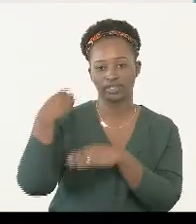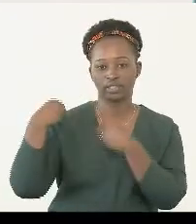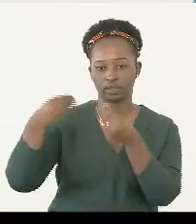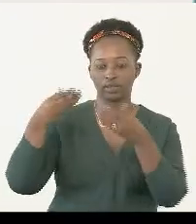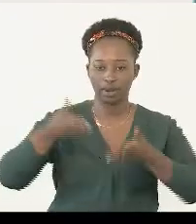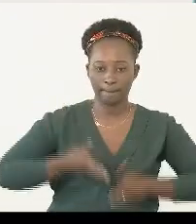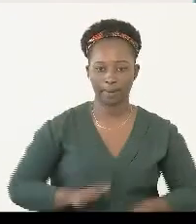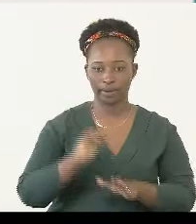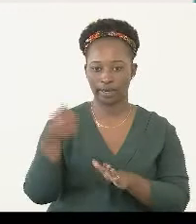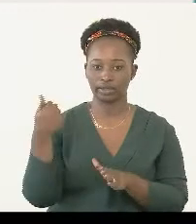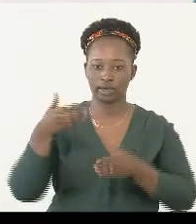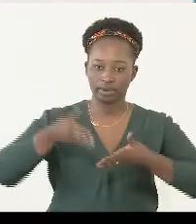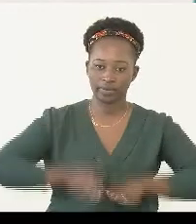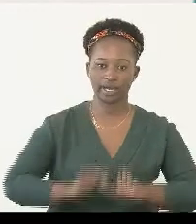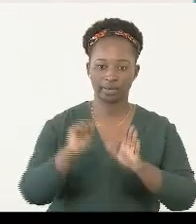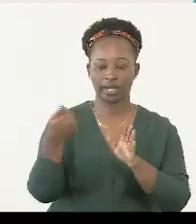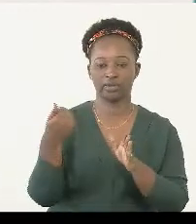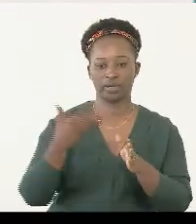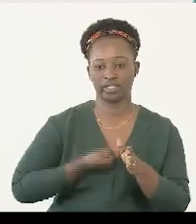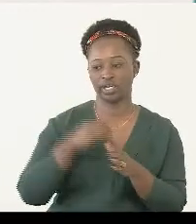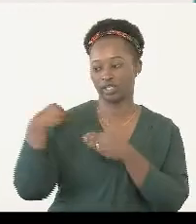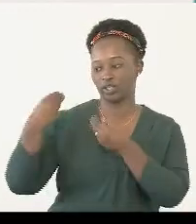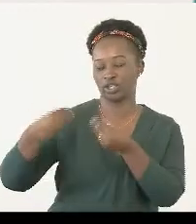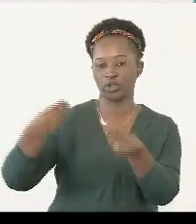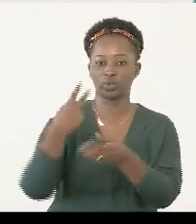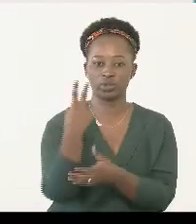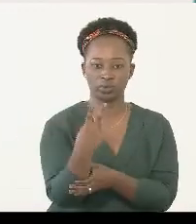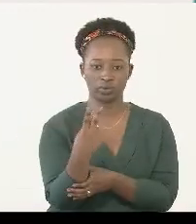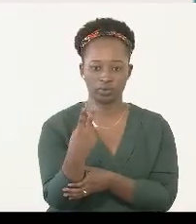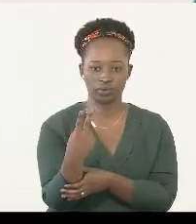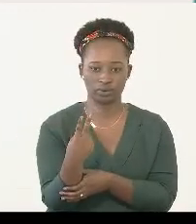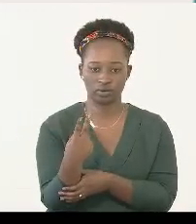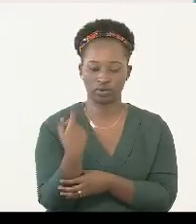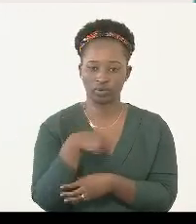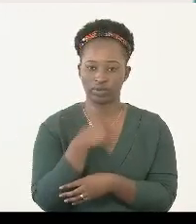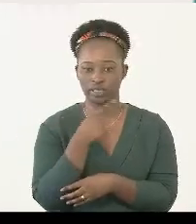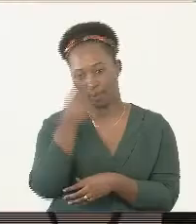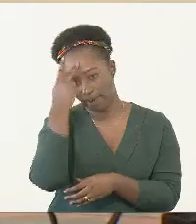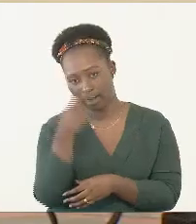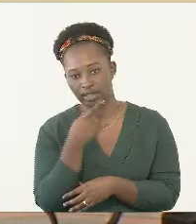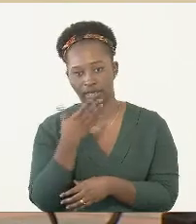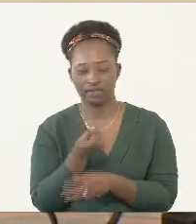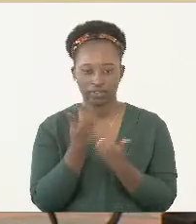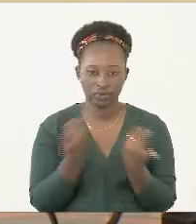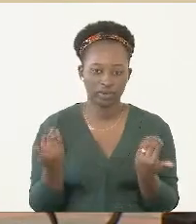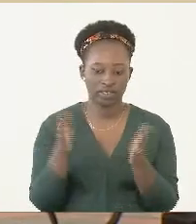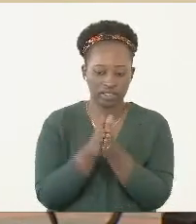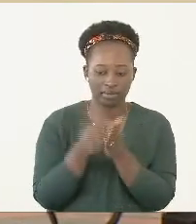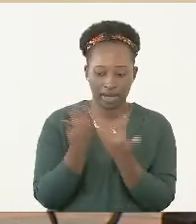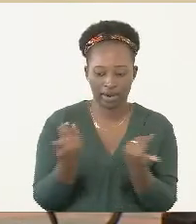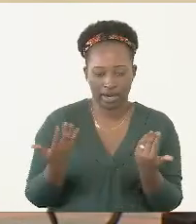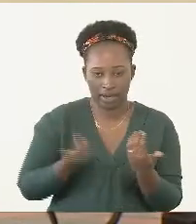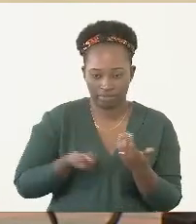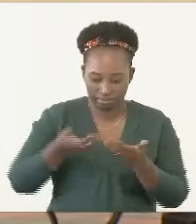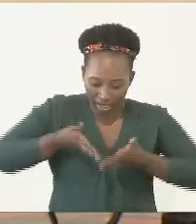produces another generation, so we call that generation 2. Like we would be saying parents, then their children, and then the grandchildren. That's